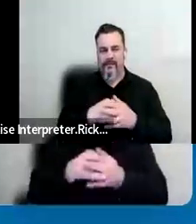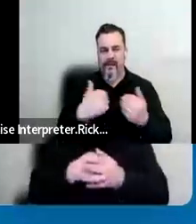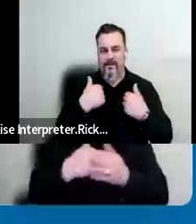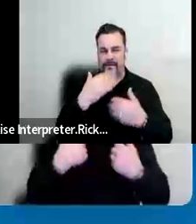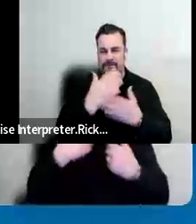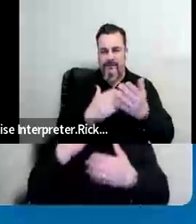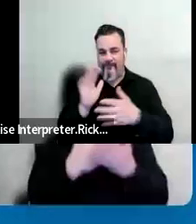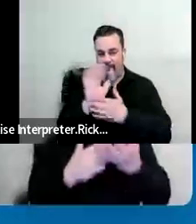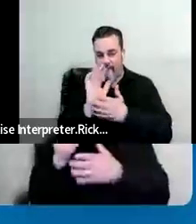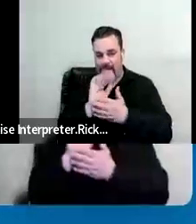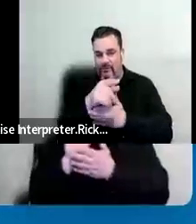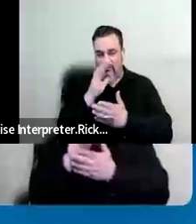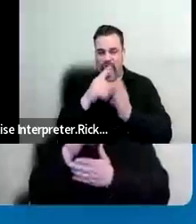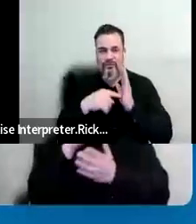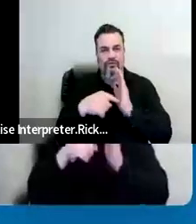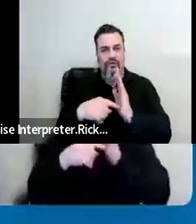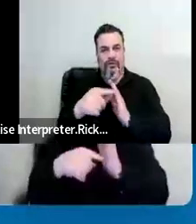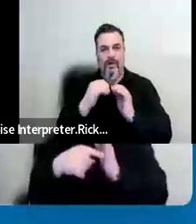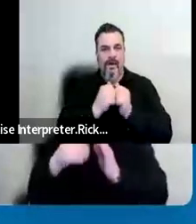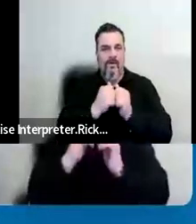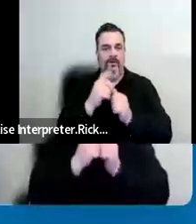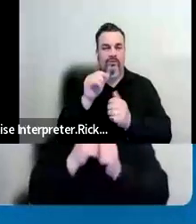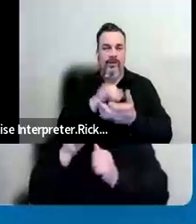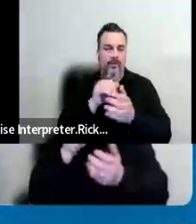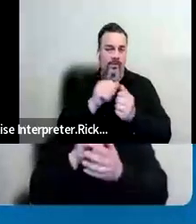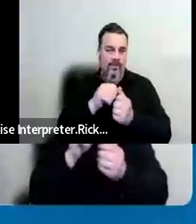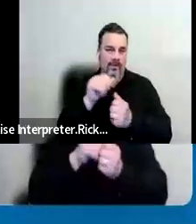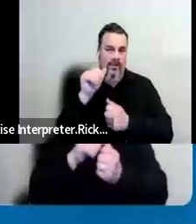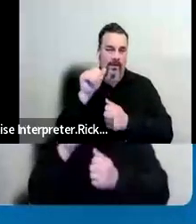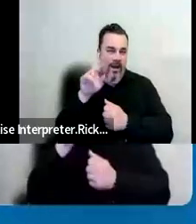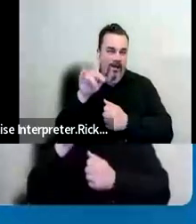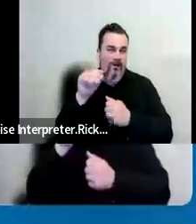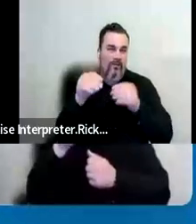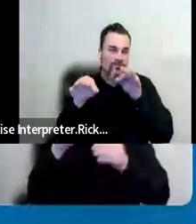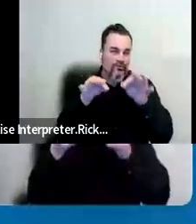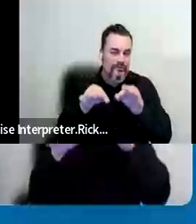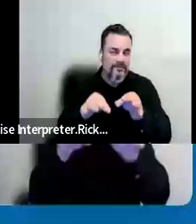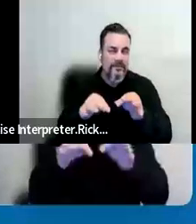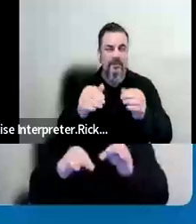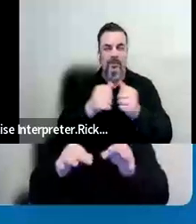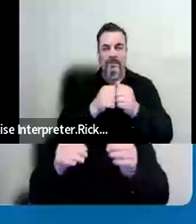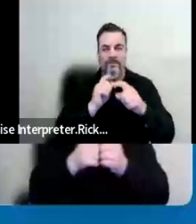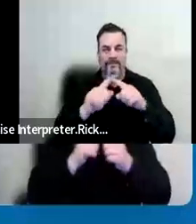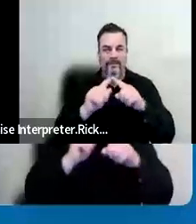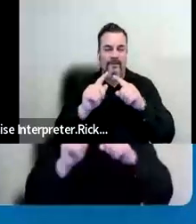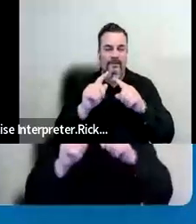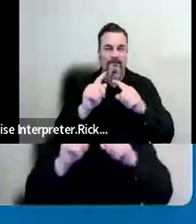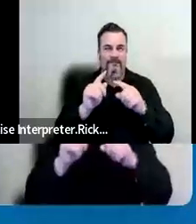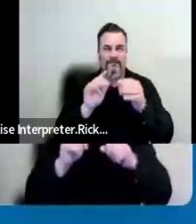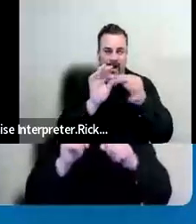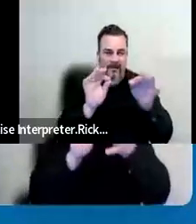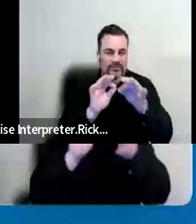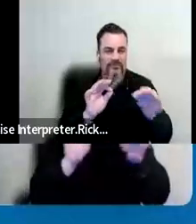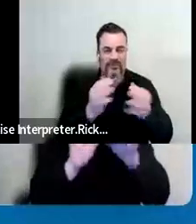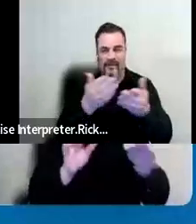videos along the way that will show you how to do that with audio descriptions and with different like captions